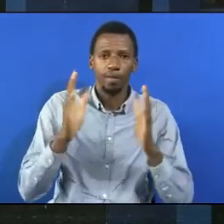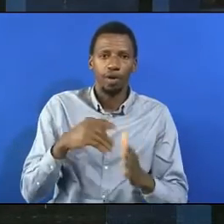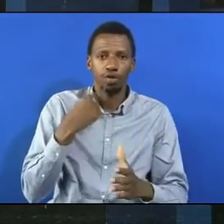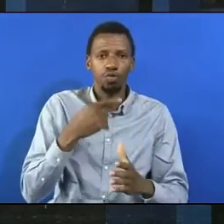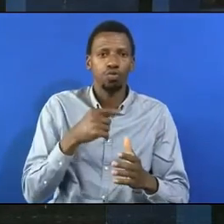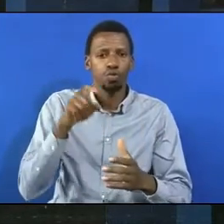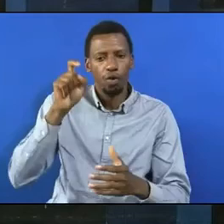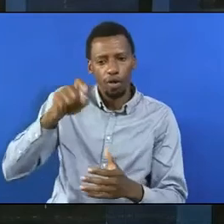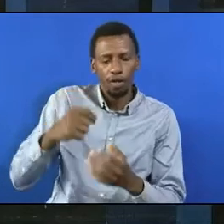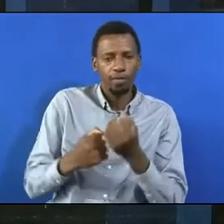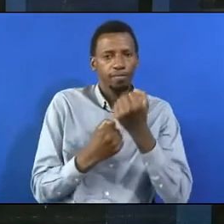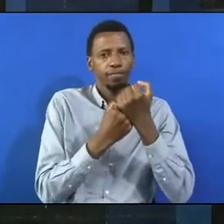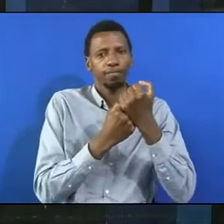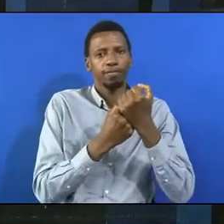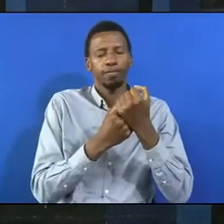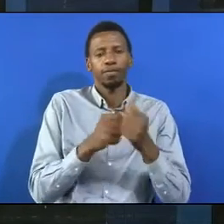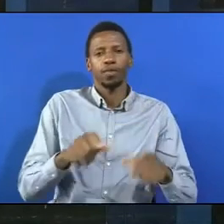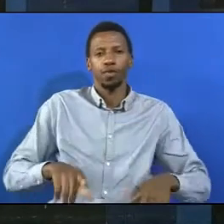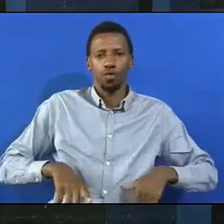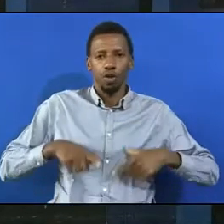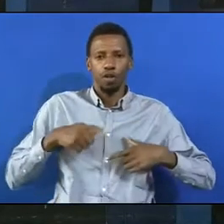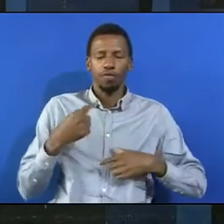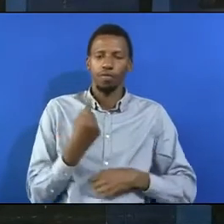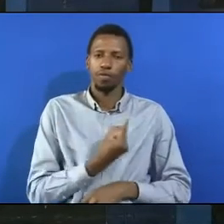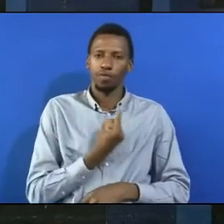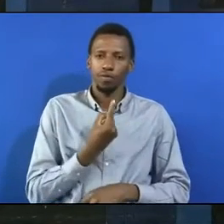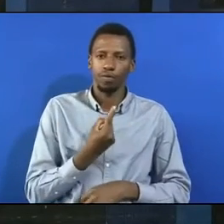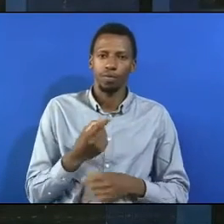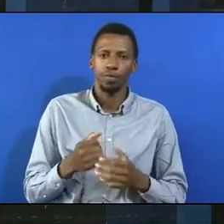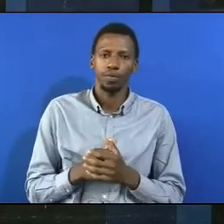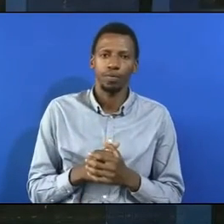enabling to live a single life?